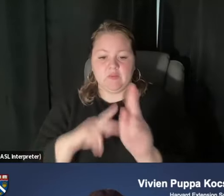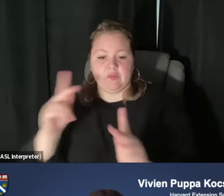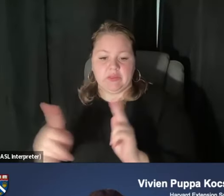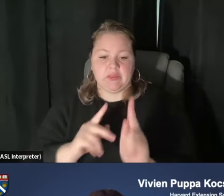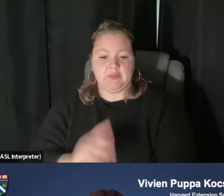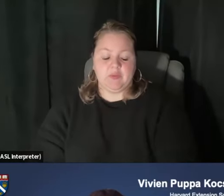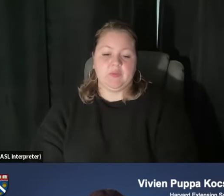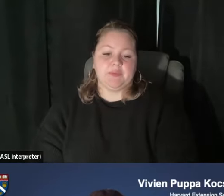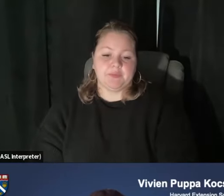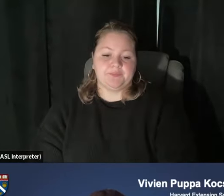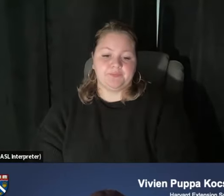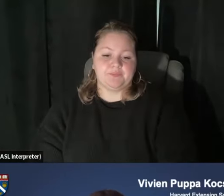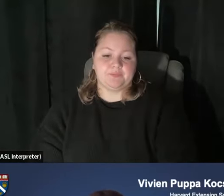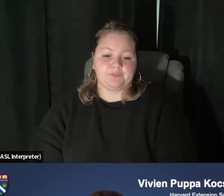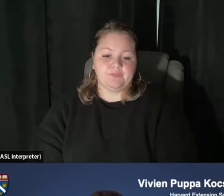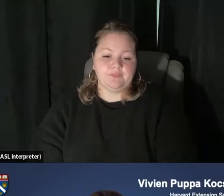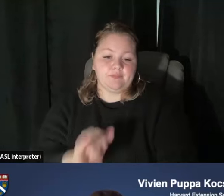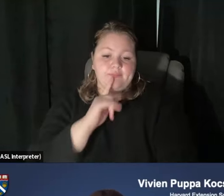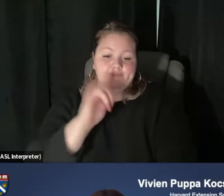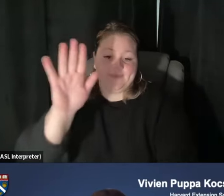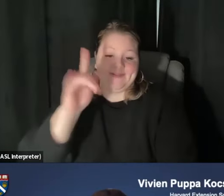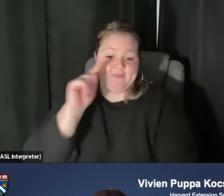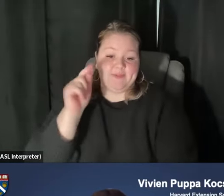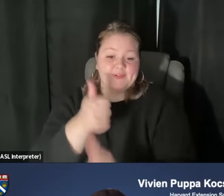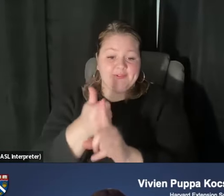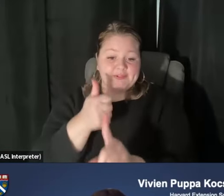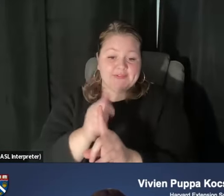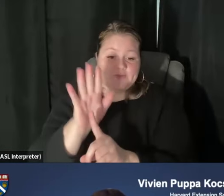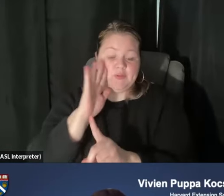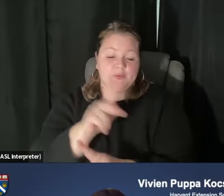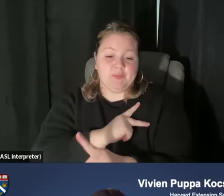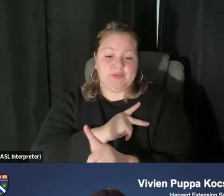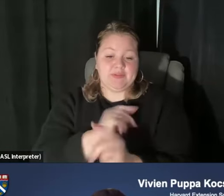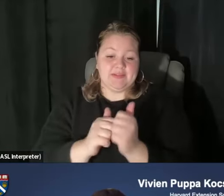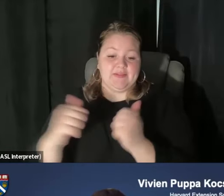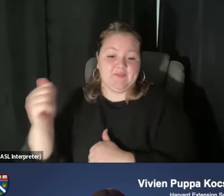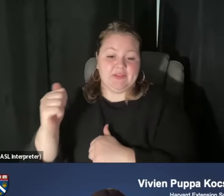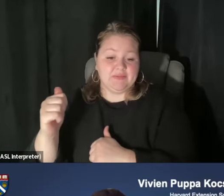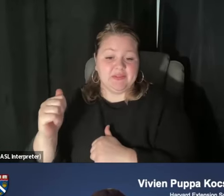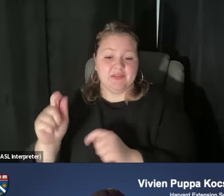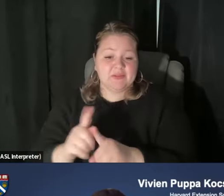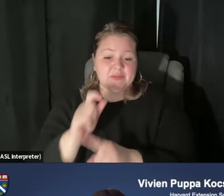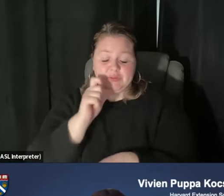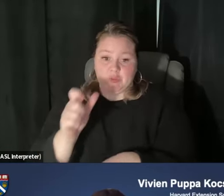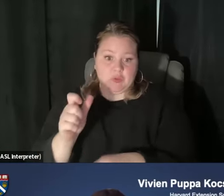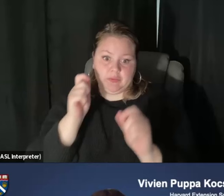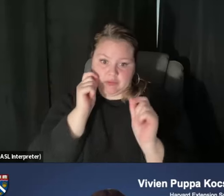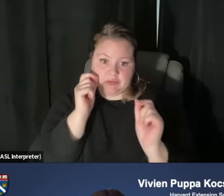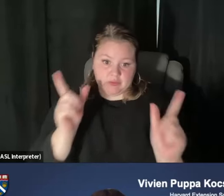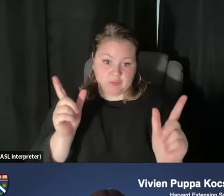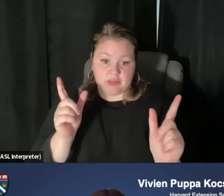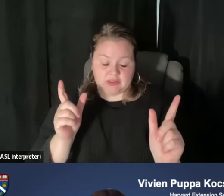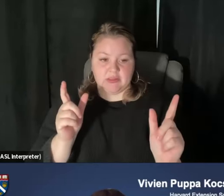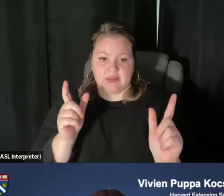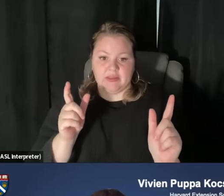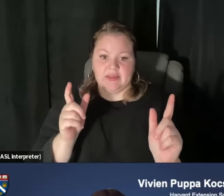network. And that's great for yourself and your personal advancement. And also, don't be surprised in finding out that many of your classmates